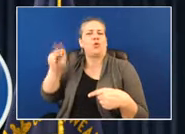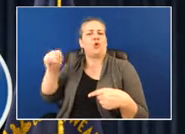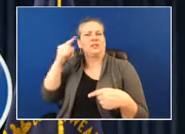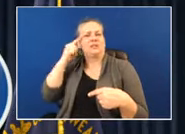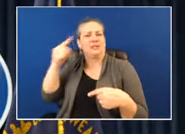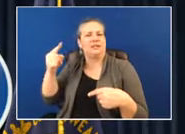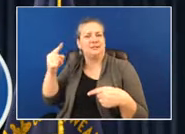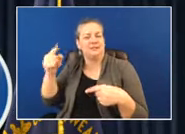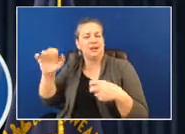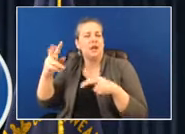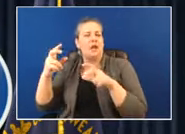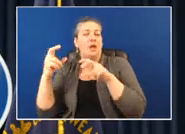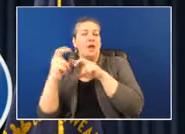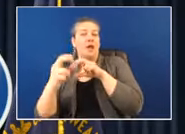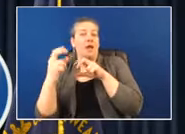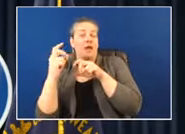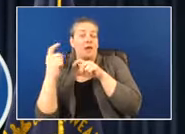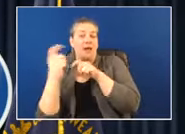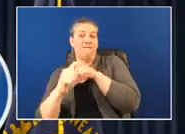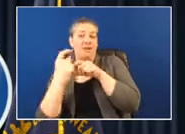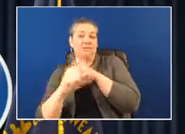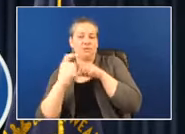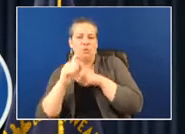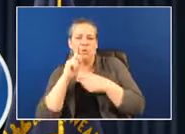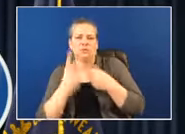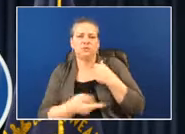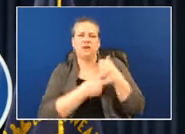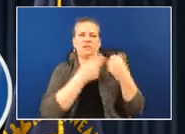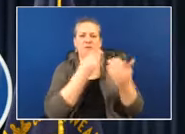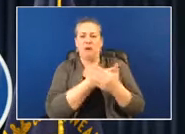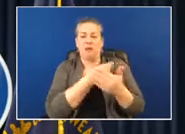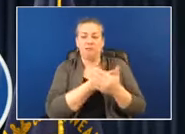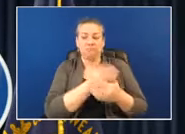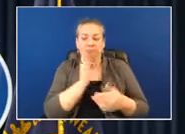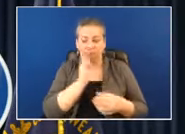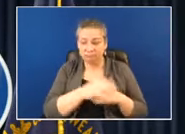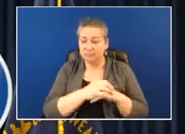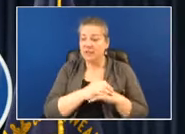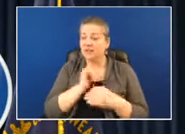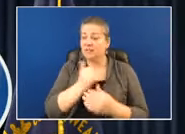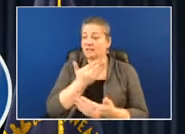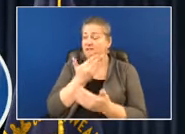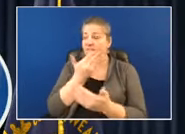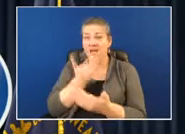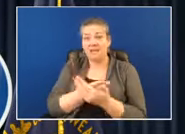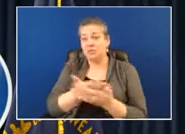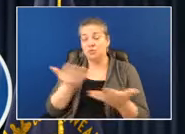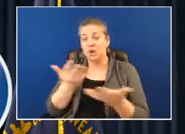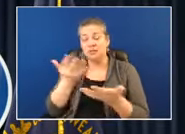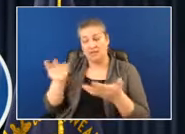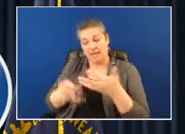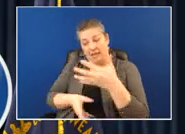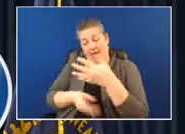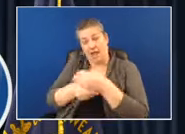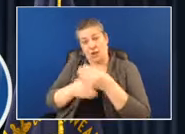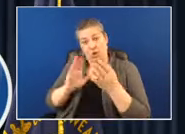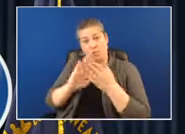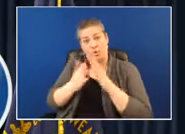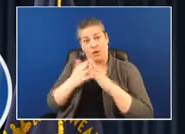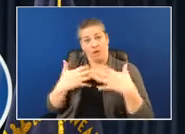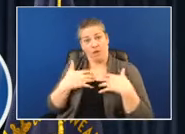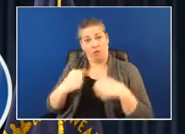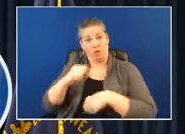of return most of us would take. In fact, a study found that after adding community health workers to patient-centered medical